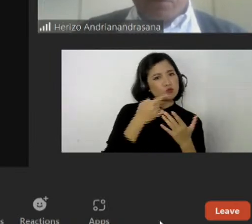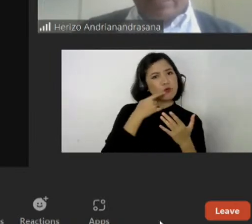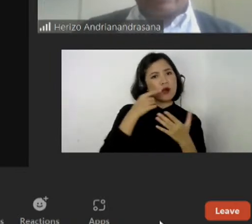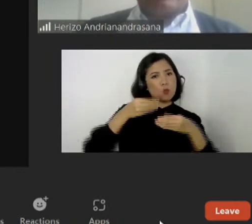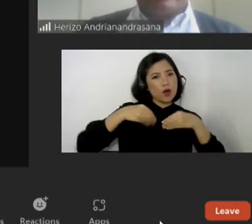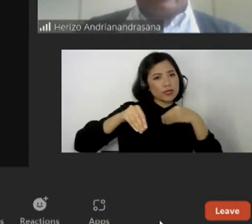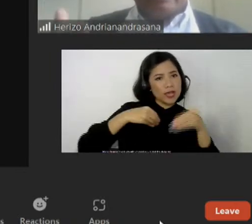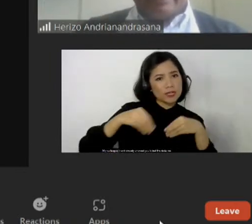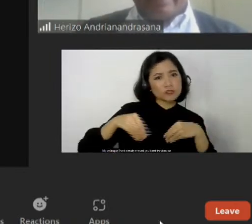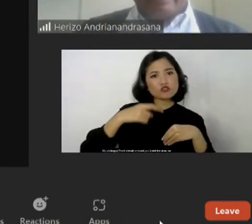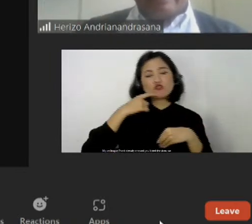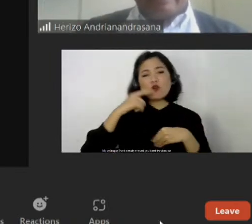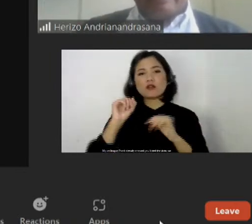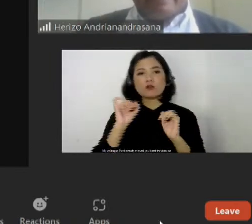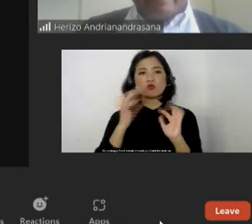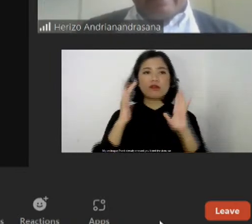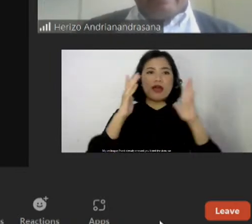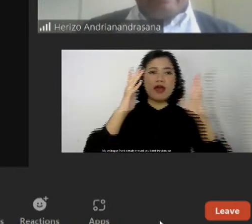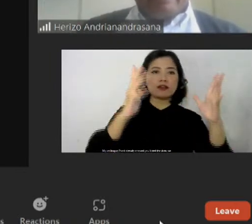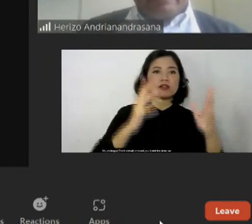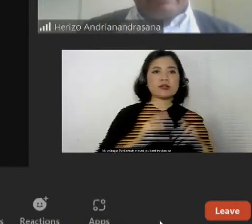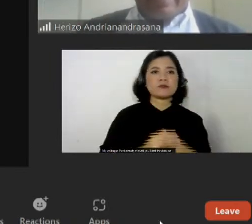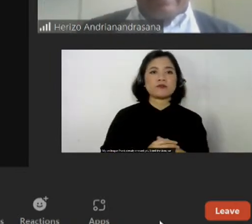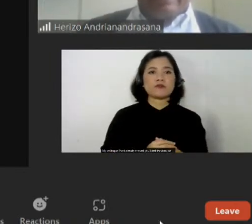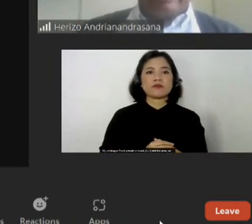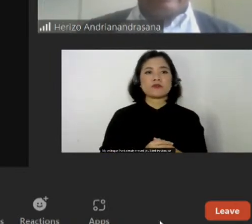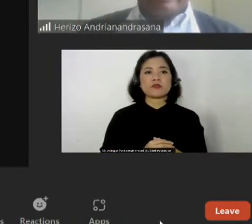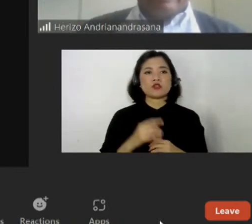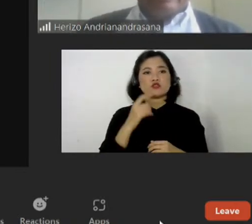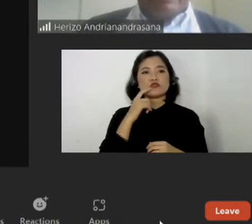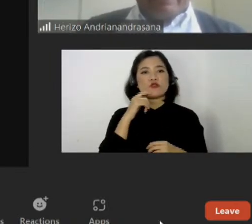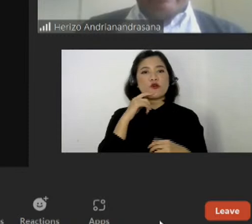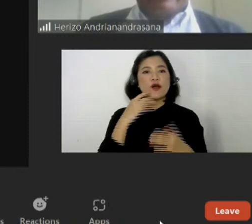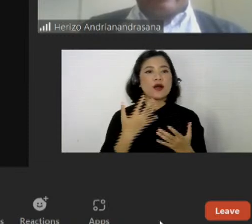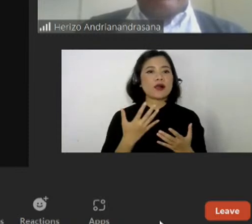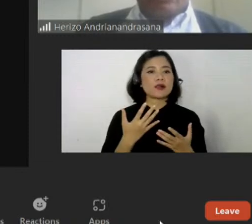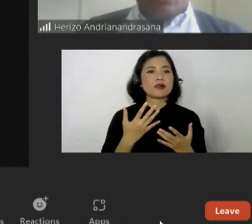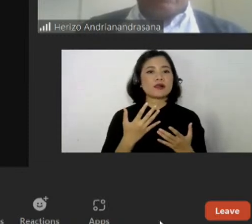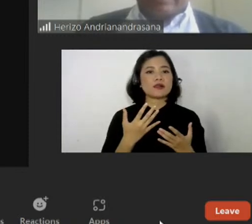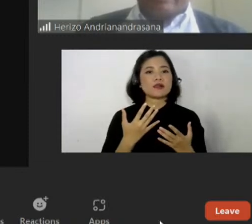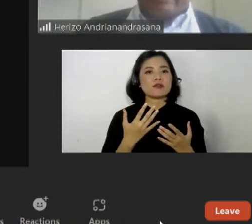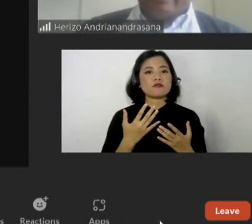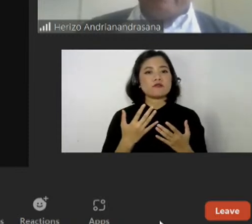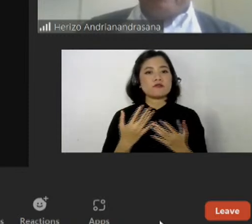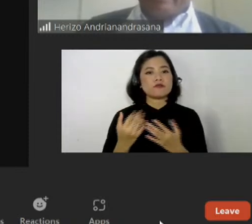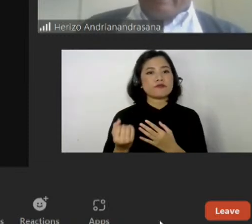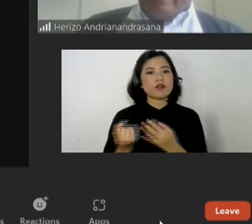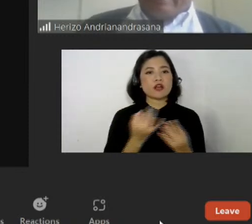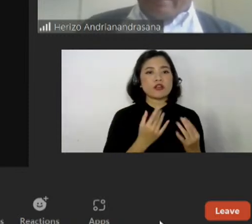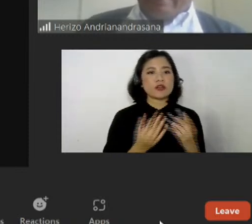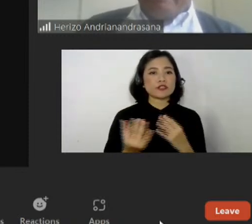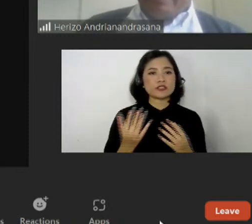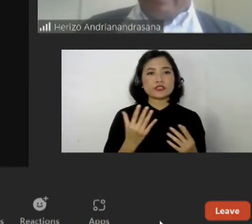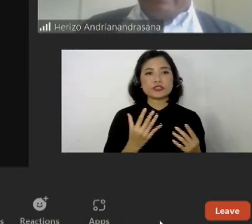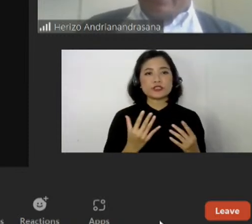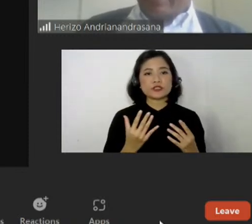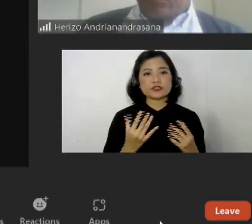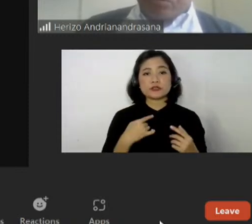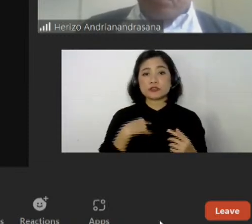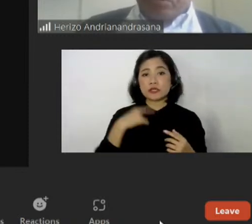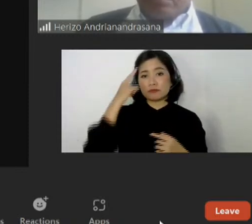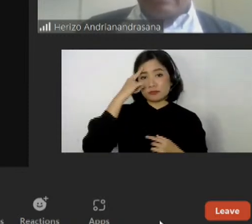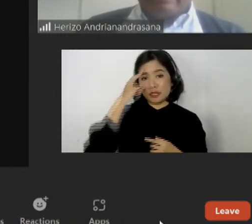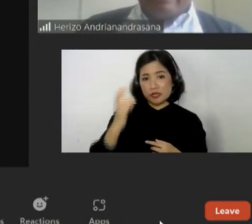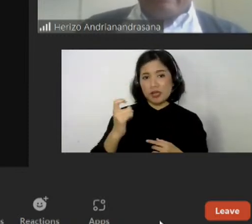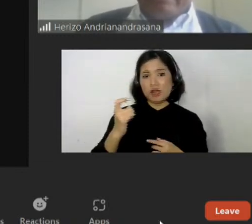quality, the forest cover, the fires and the storms, etc. I believe we